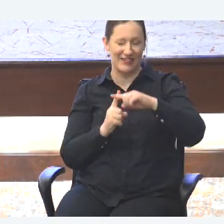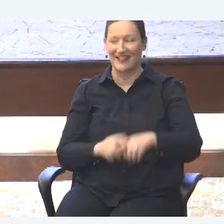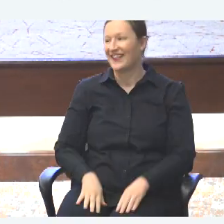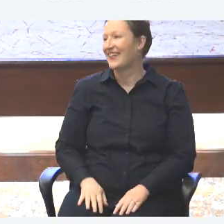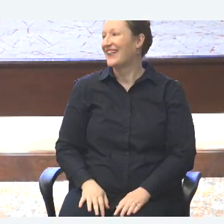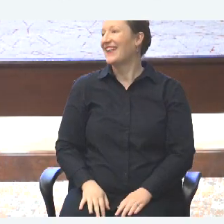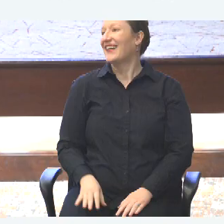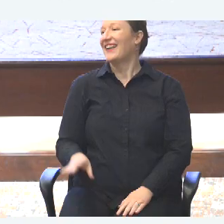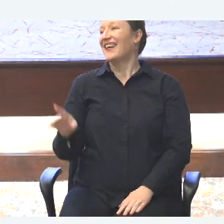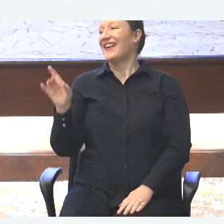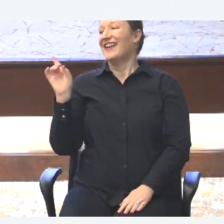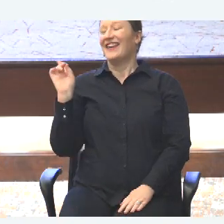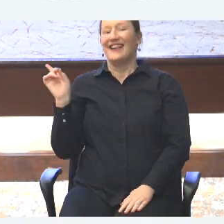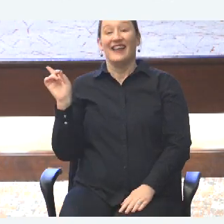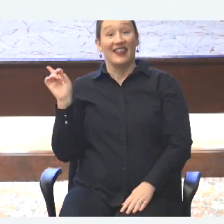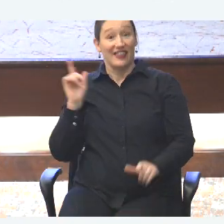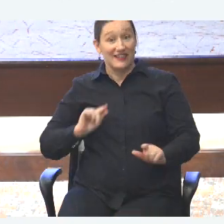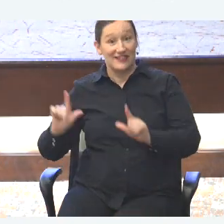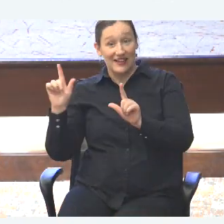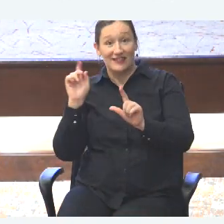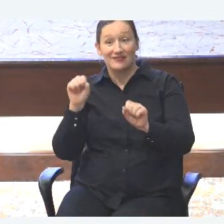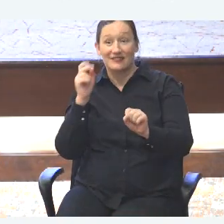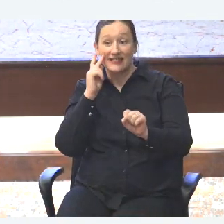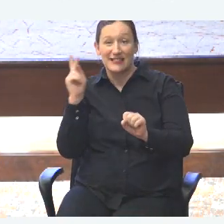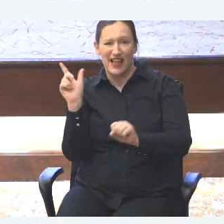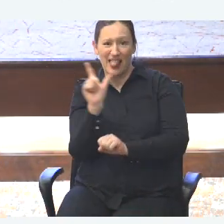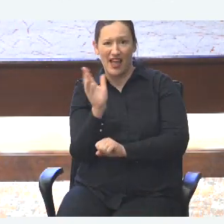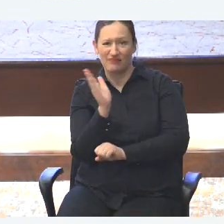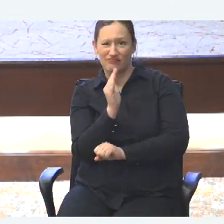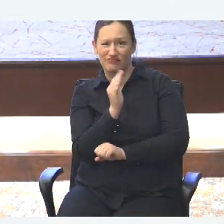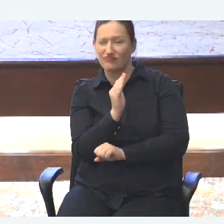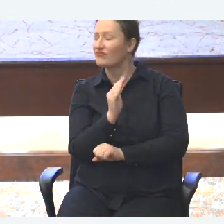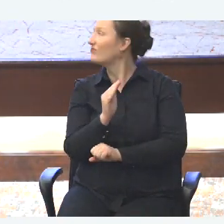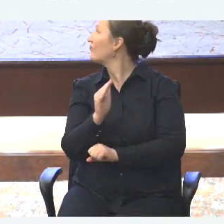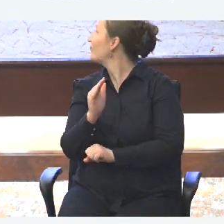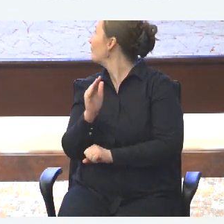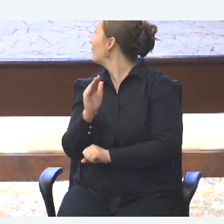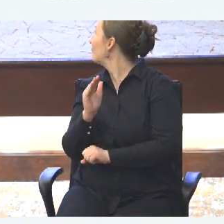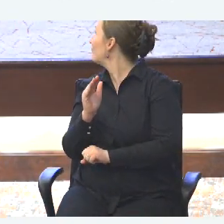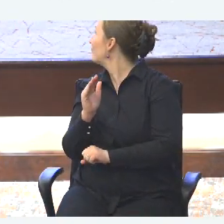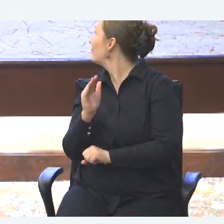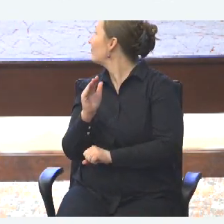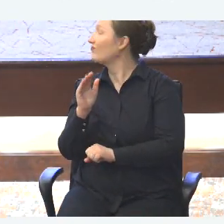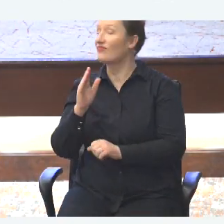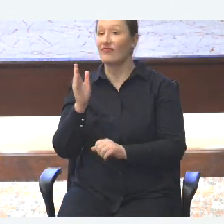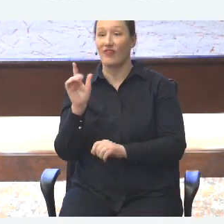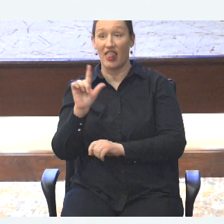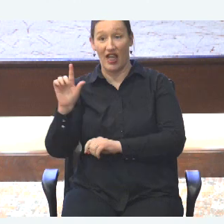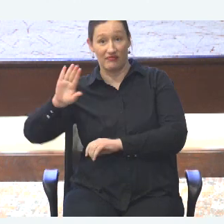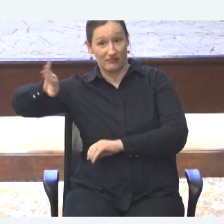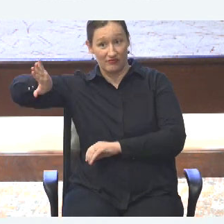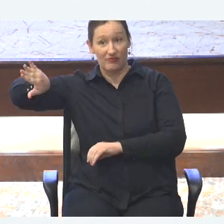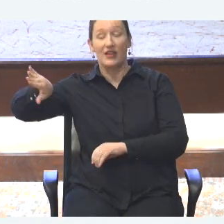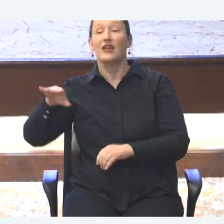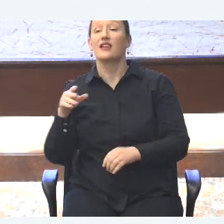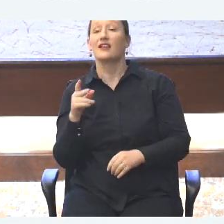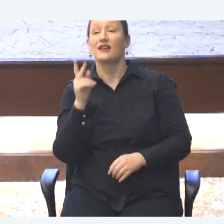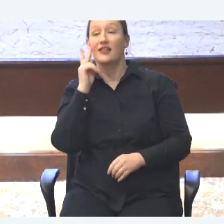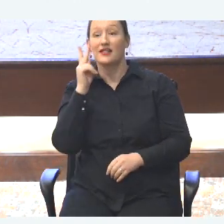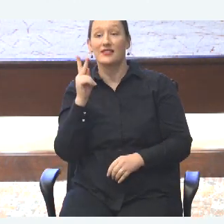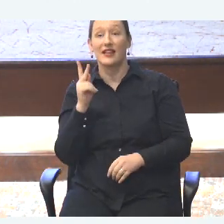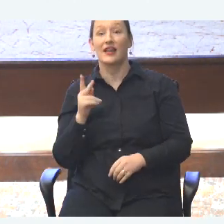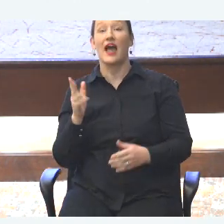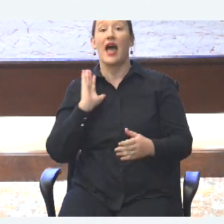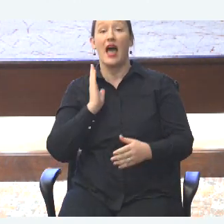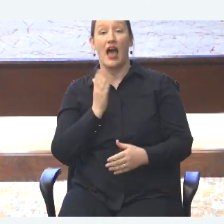So on this slide, you can see kind of on the left chart, this shows our intake. So our intake has decreased